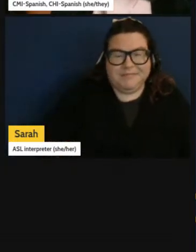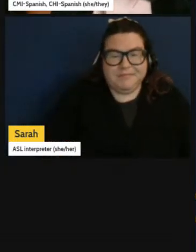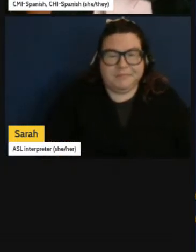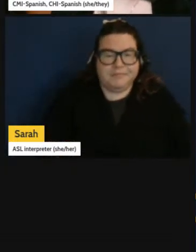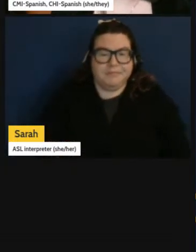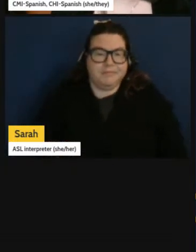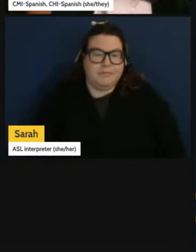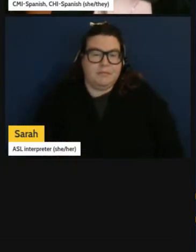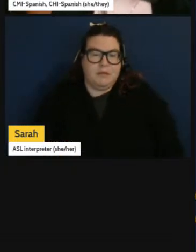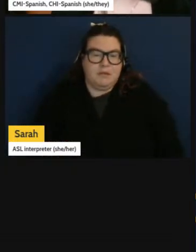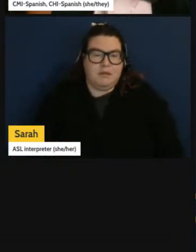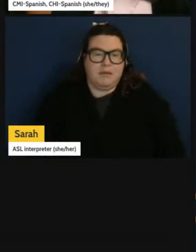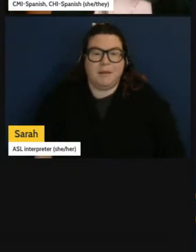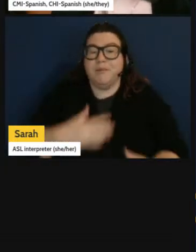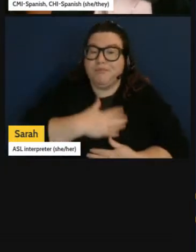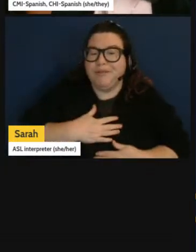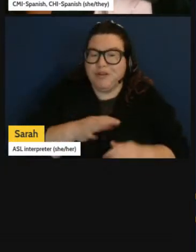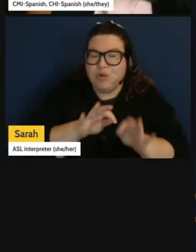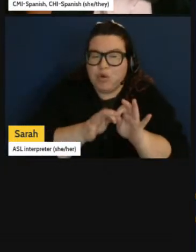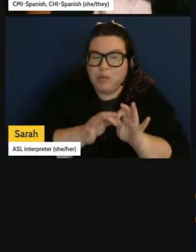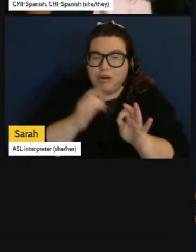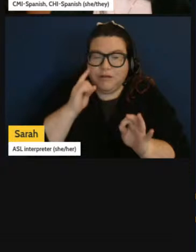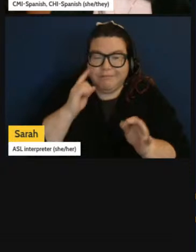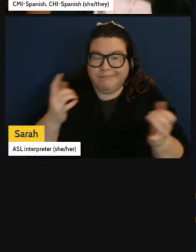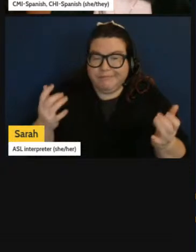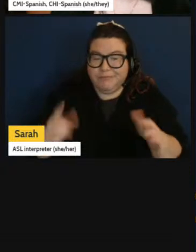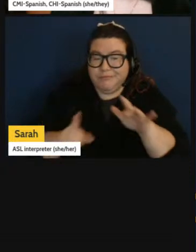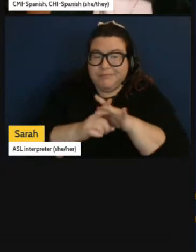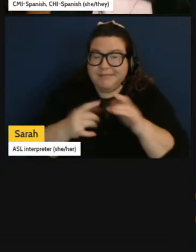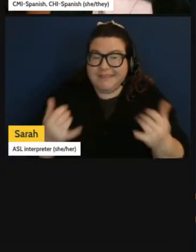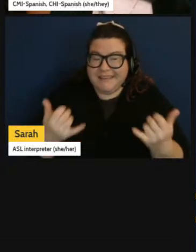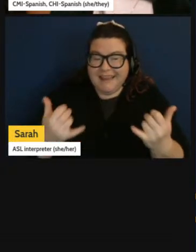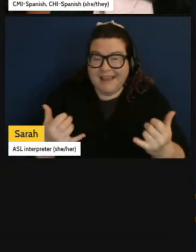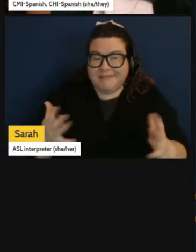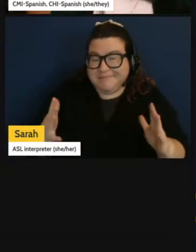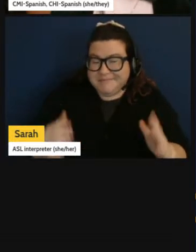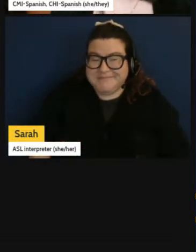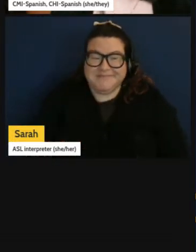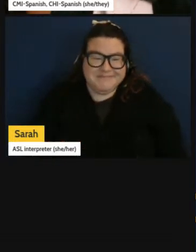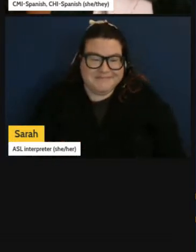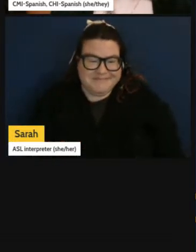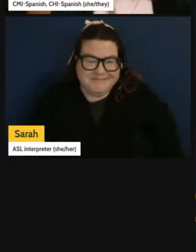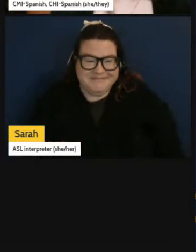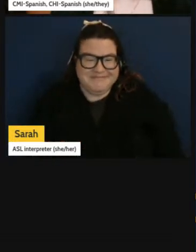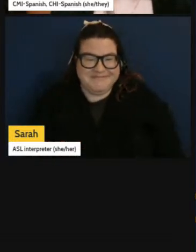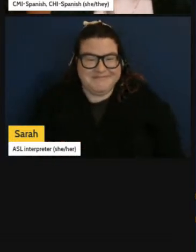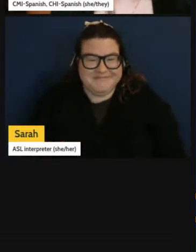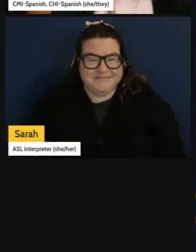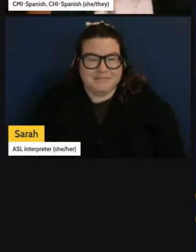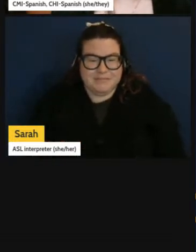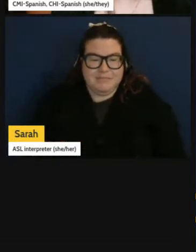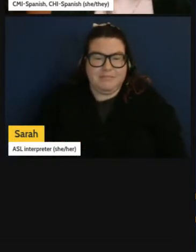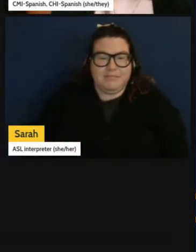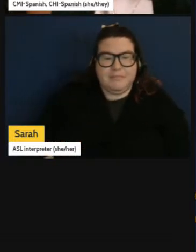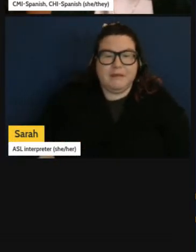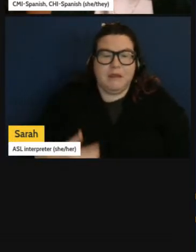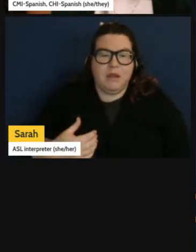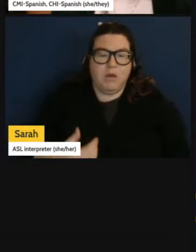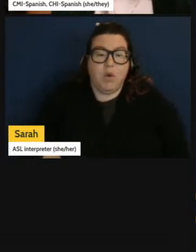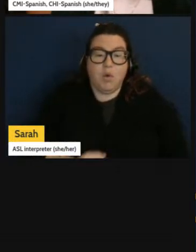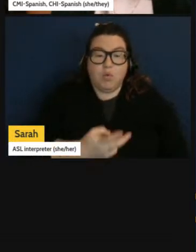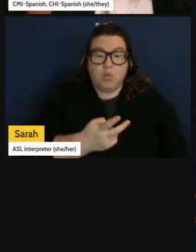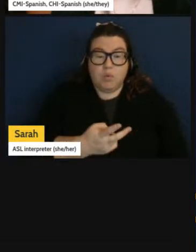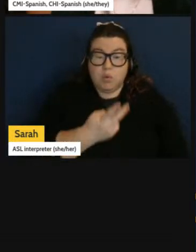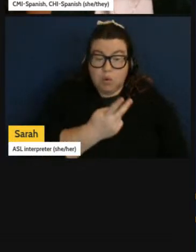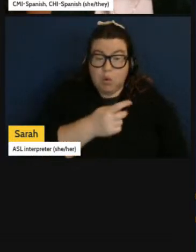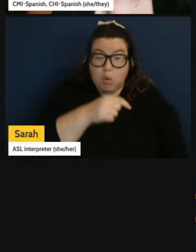appreciate our ASL interpreters who are here today. So now here we have 2 Qs, one